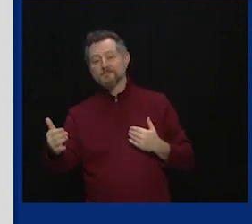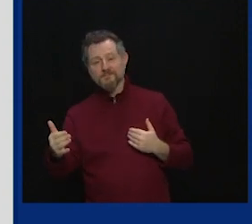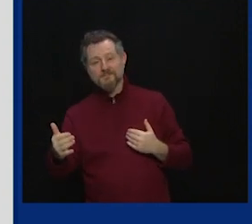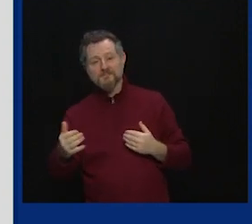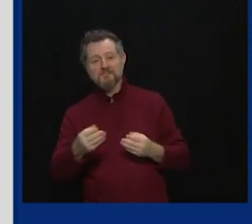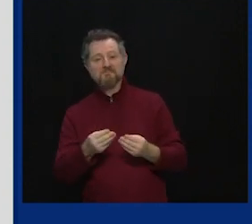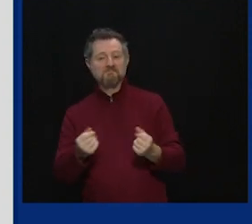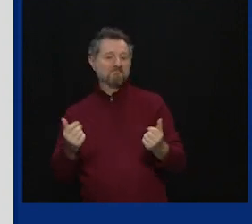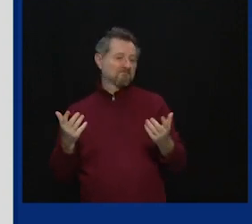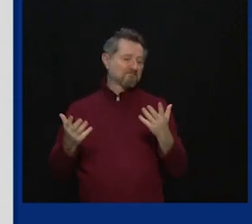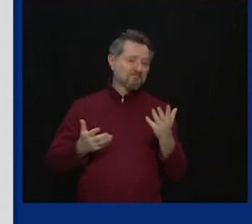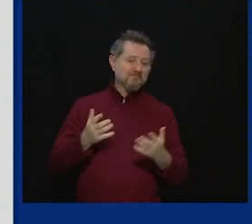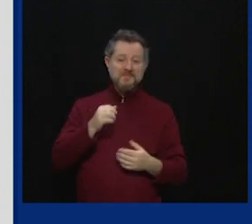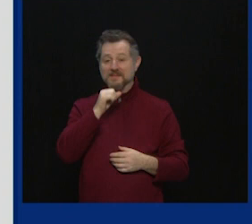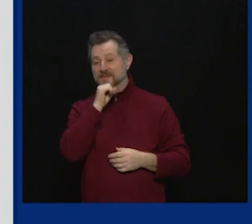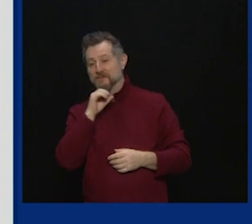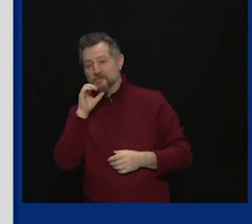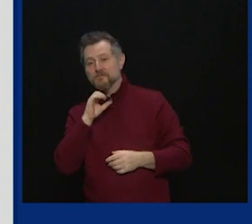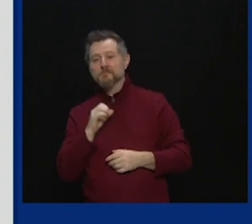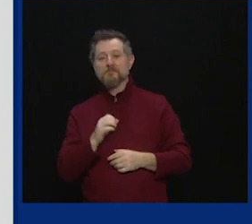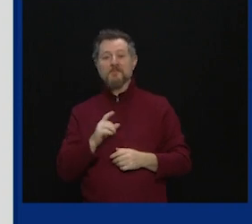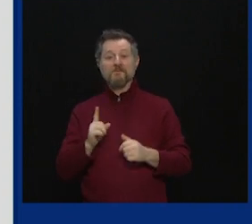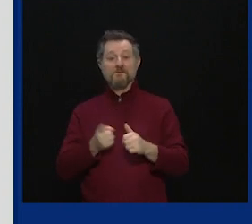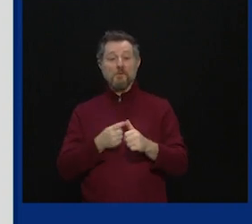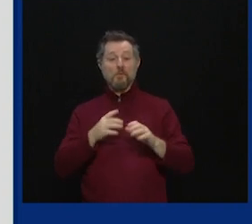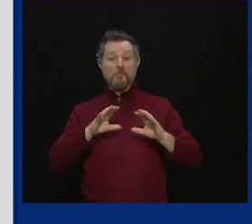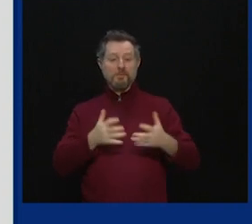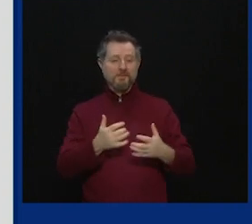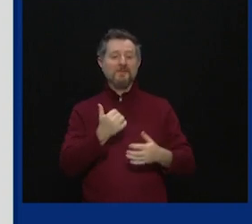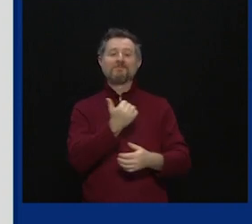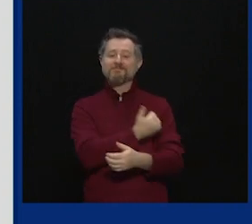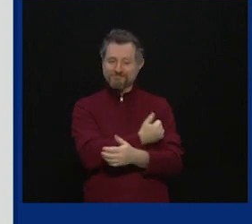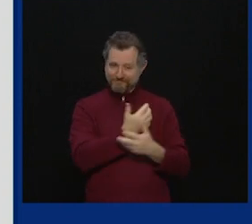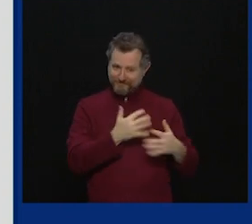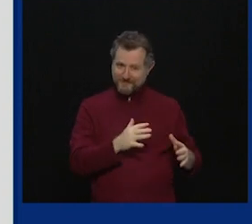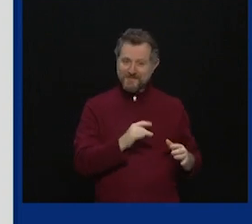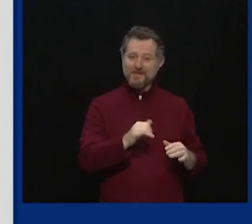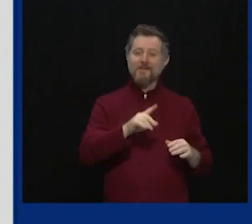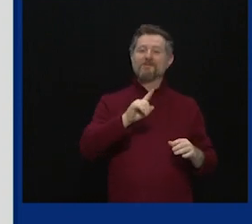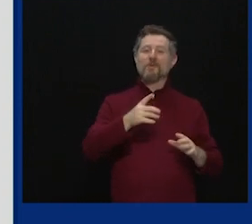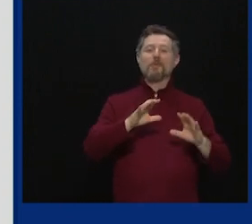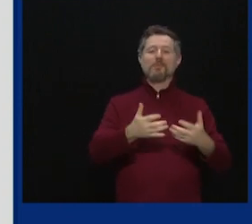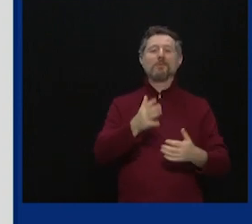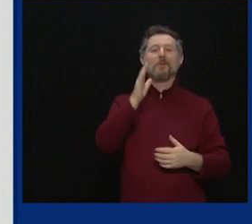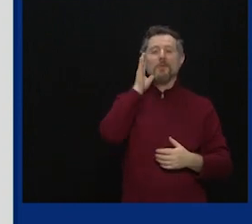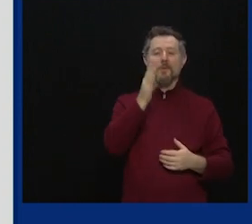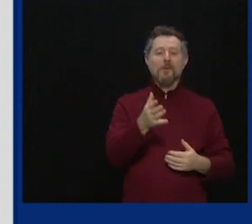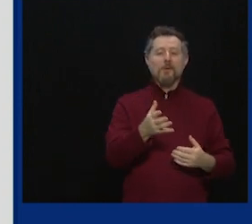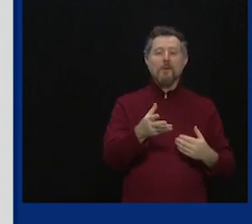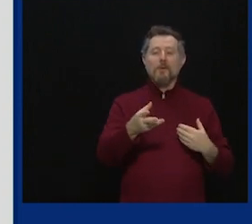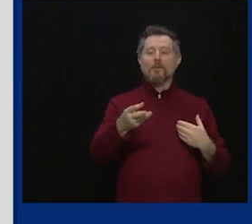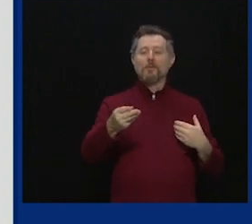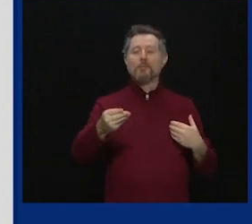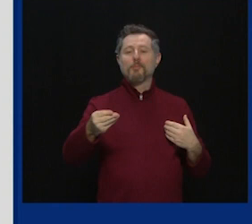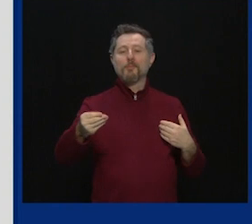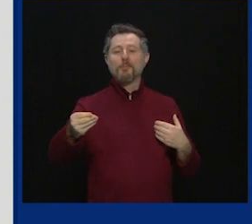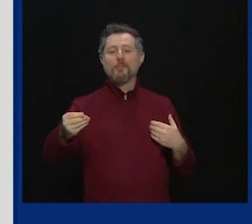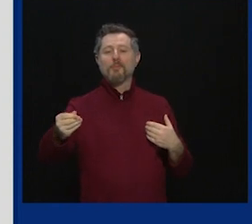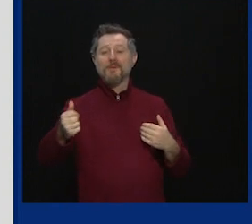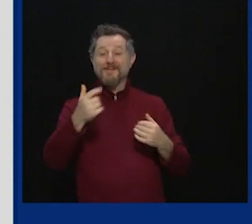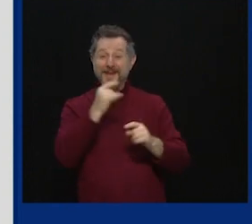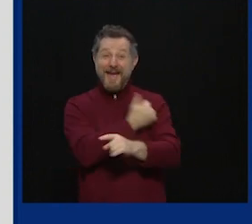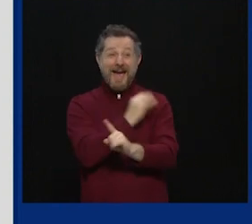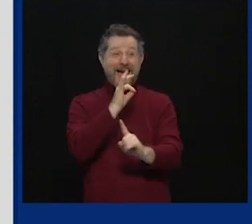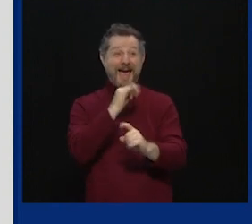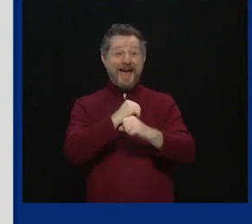who are more likely to have it wearing down, the efficacy of it. So that's why they need to get boosted. And we also have had